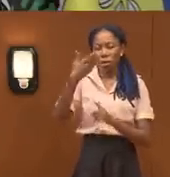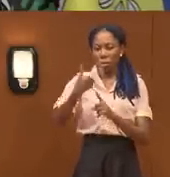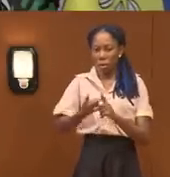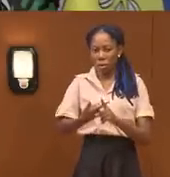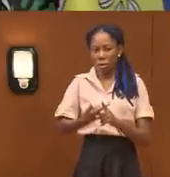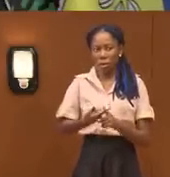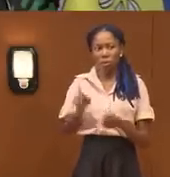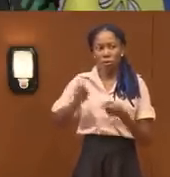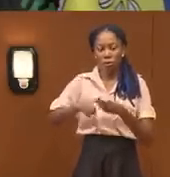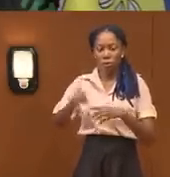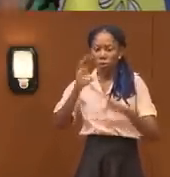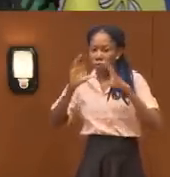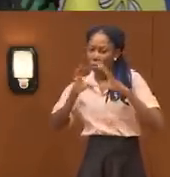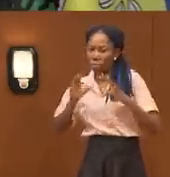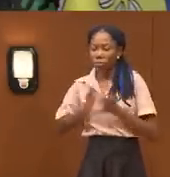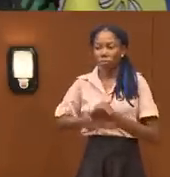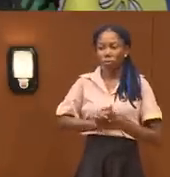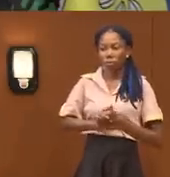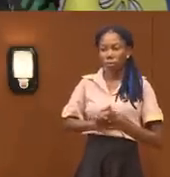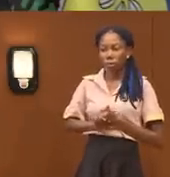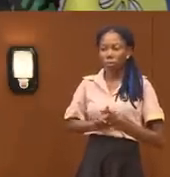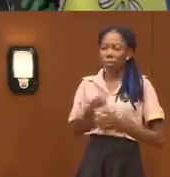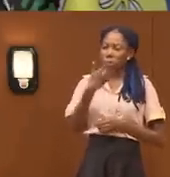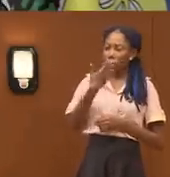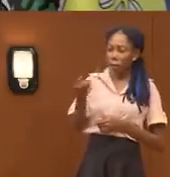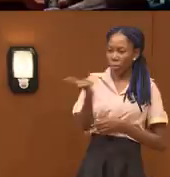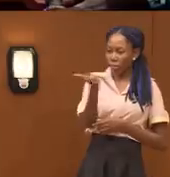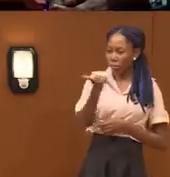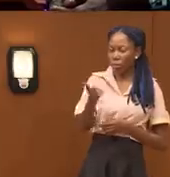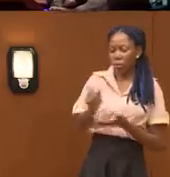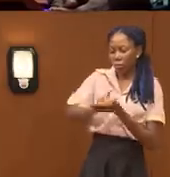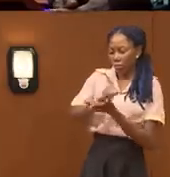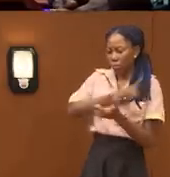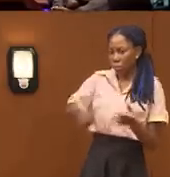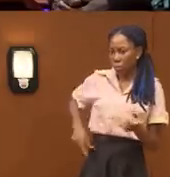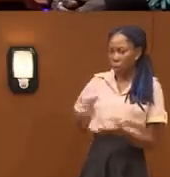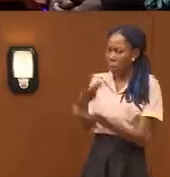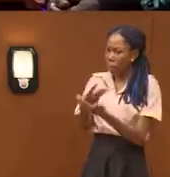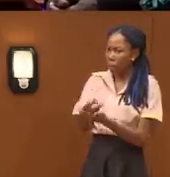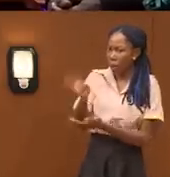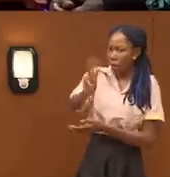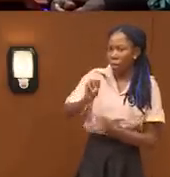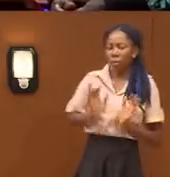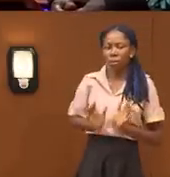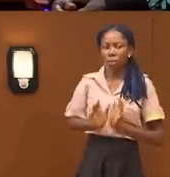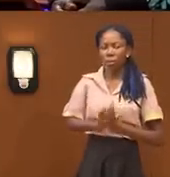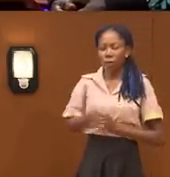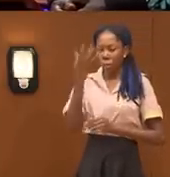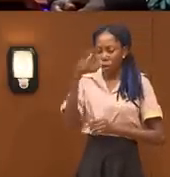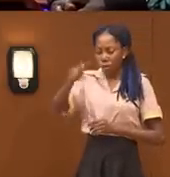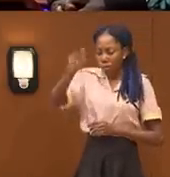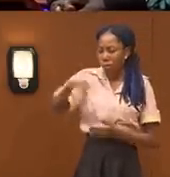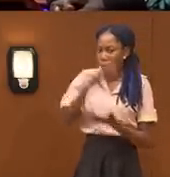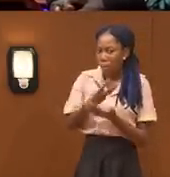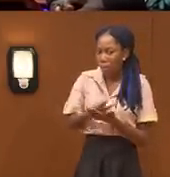3 more hours. My academics. Talk to him if he agrees. I'm not your landlord. That's your landlord. So you beg him and ask him. Because right now you are begging for it. You don't